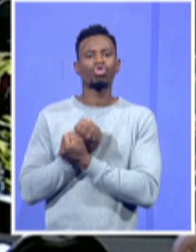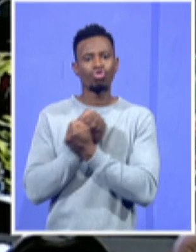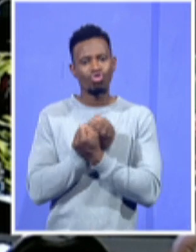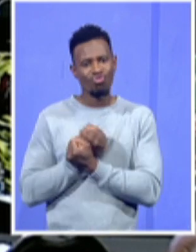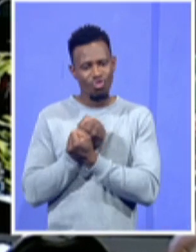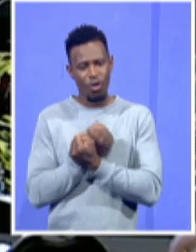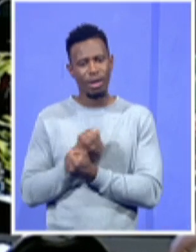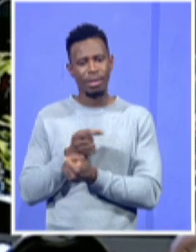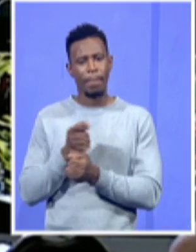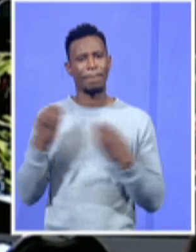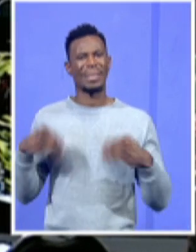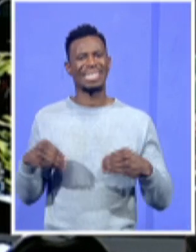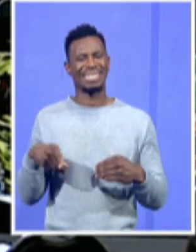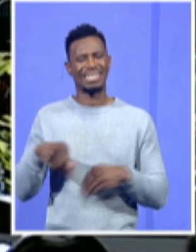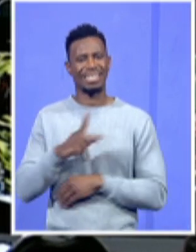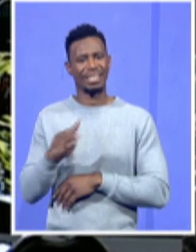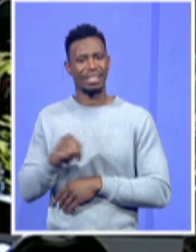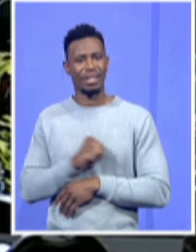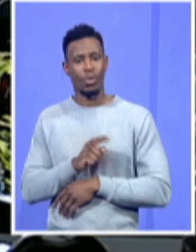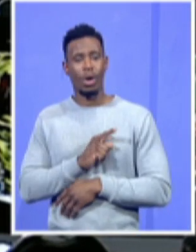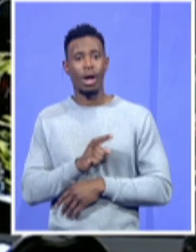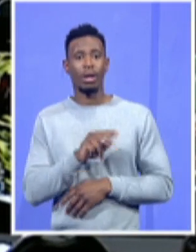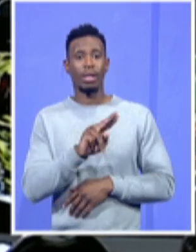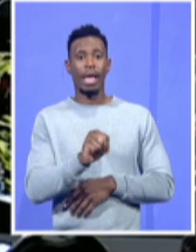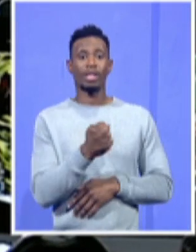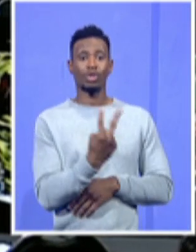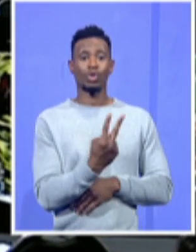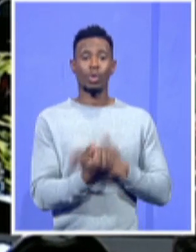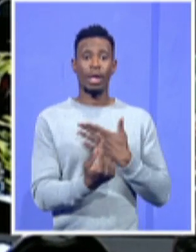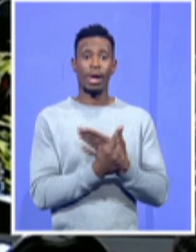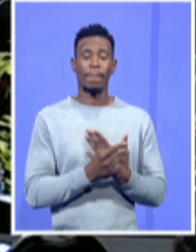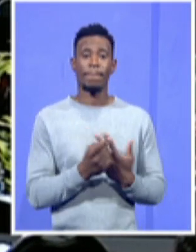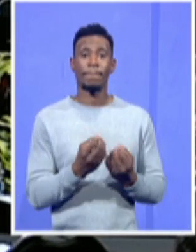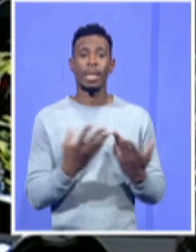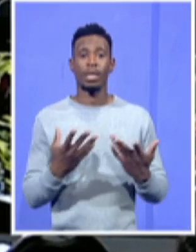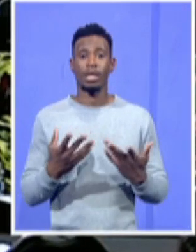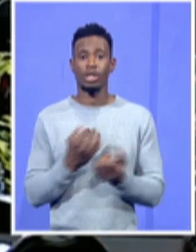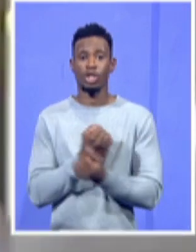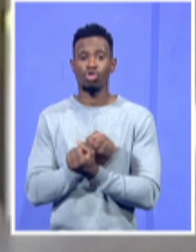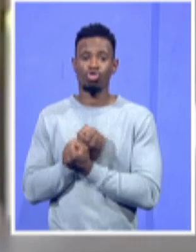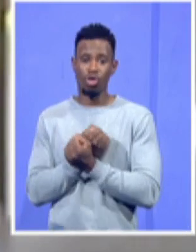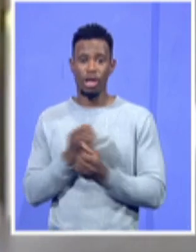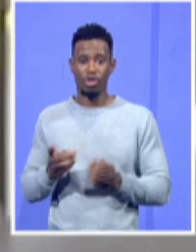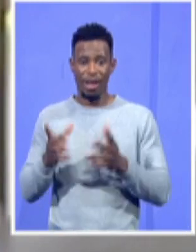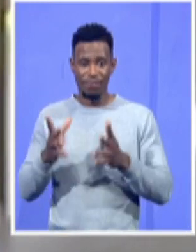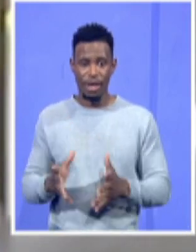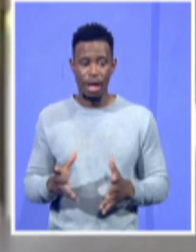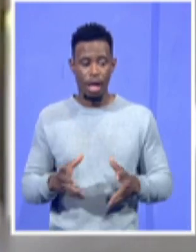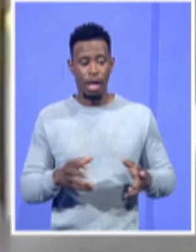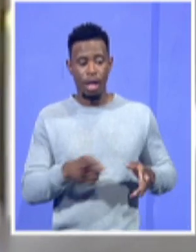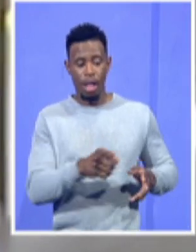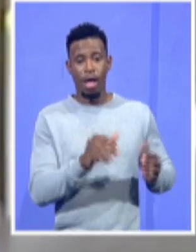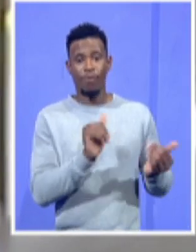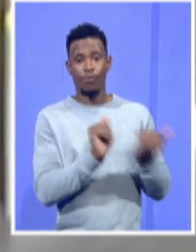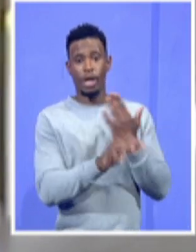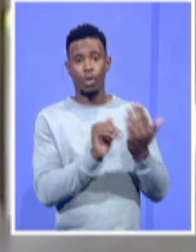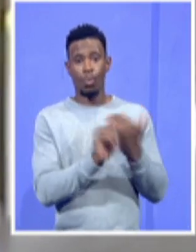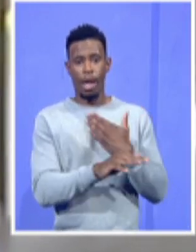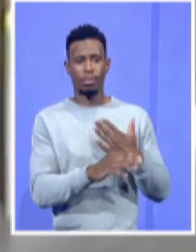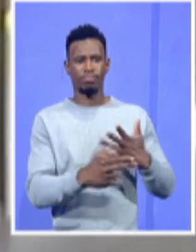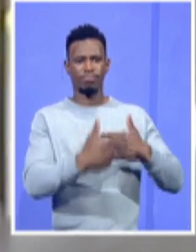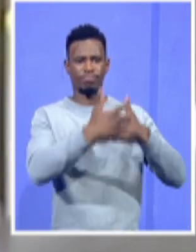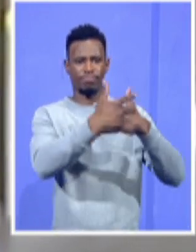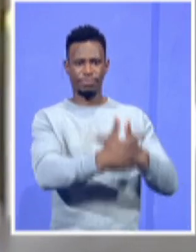AN2 towards Richards Bay being blockaded by the various truck drivers and the various people whom are affected by the rising cost